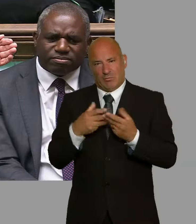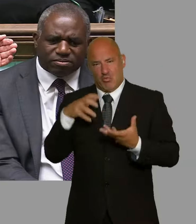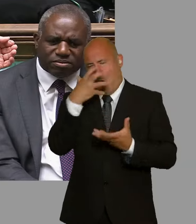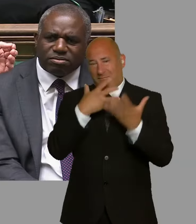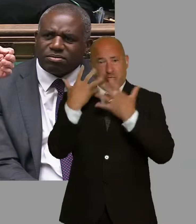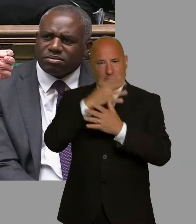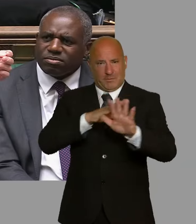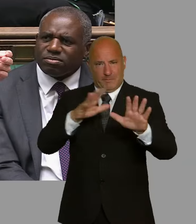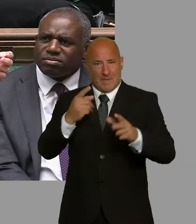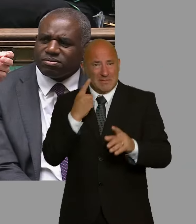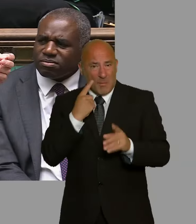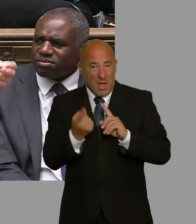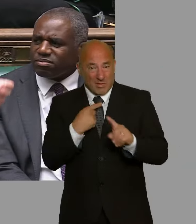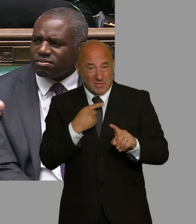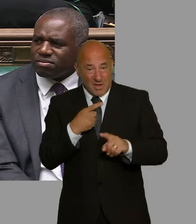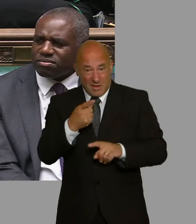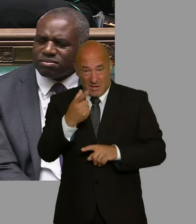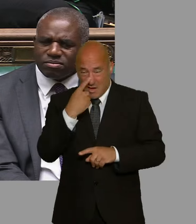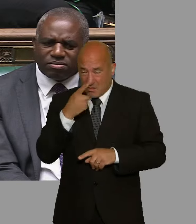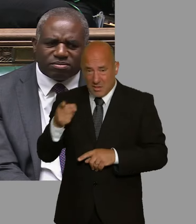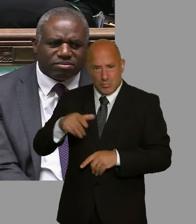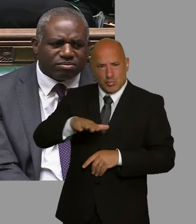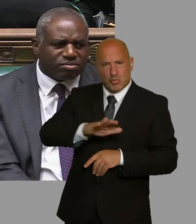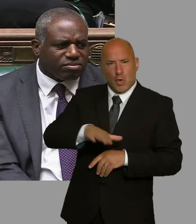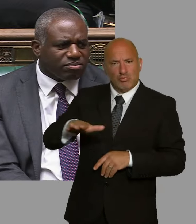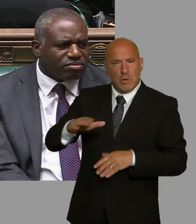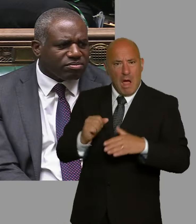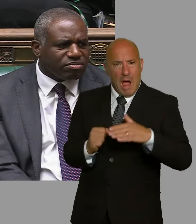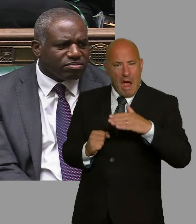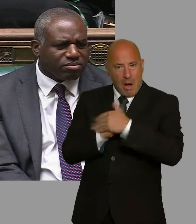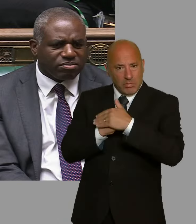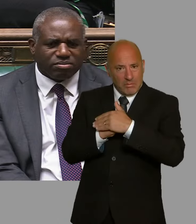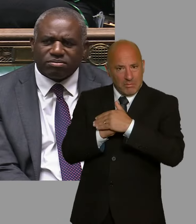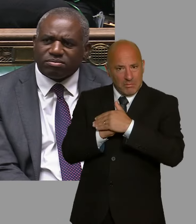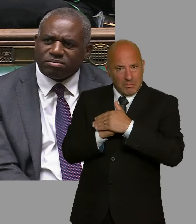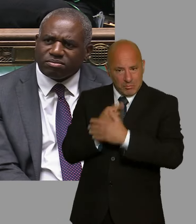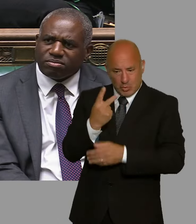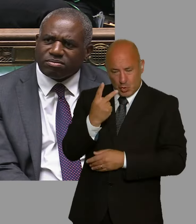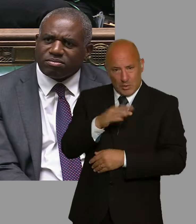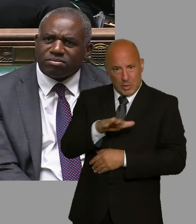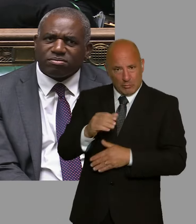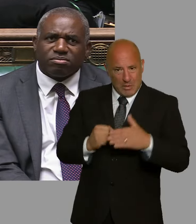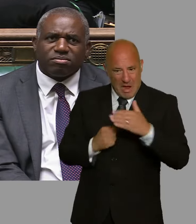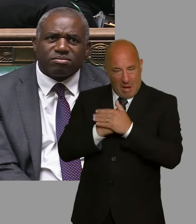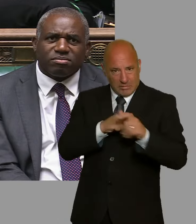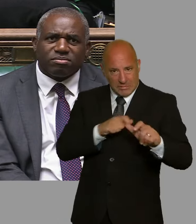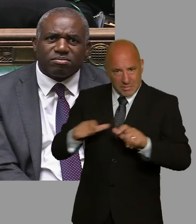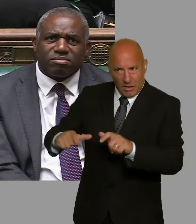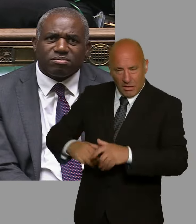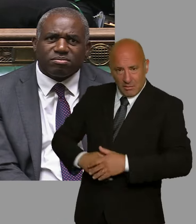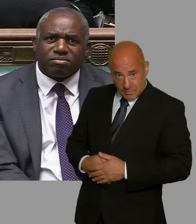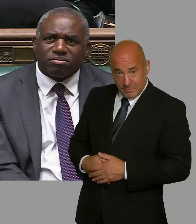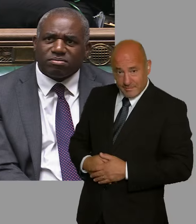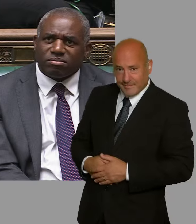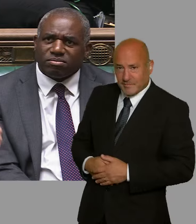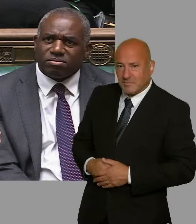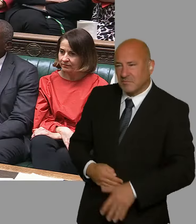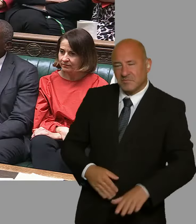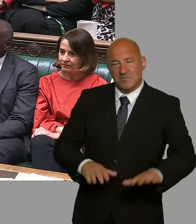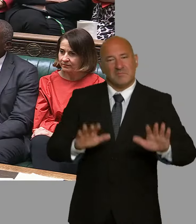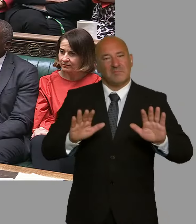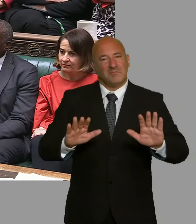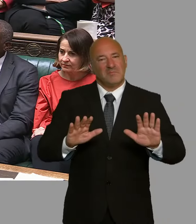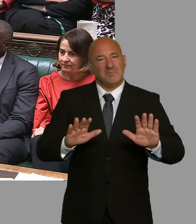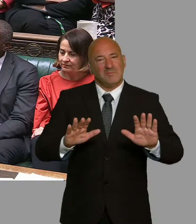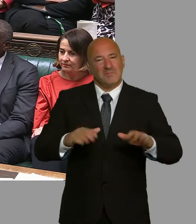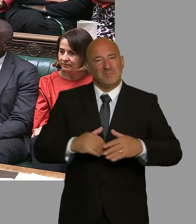proudest things of the last Labour government. That's why we've got a task force. That's why we've got a strategy, and we'll set out that strategy in due course. But we